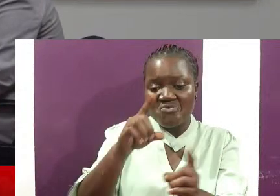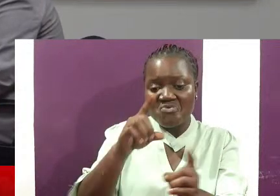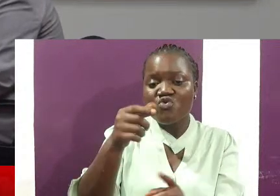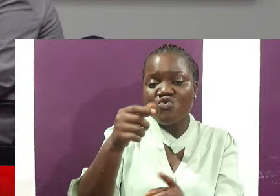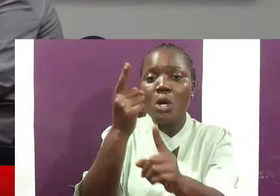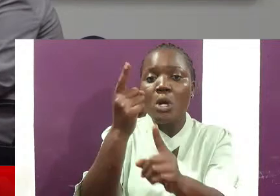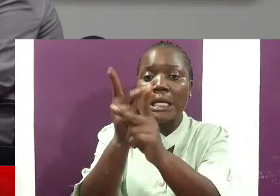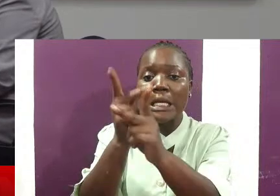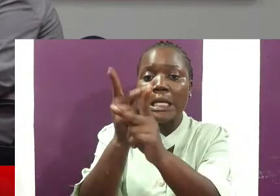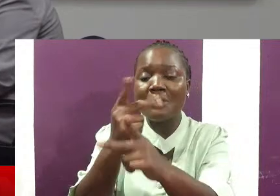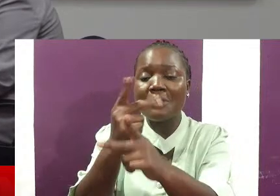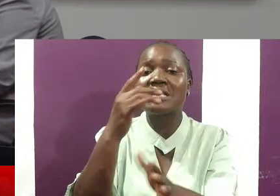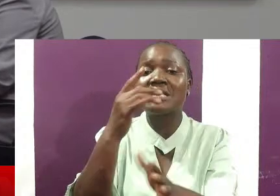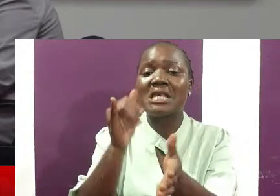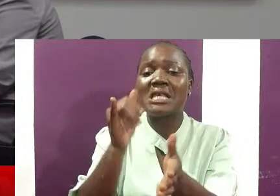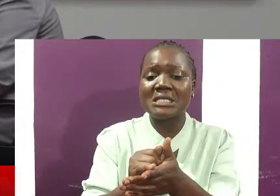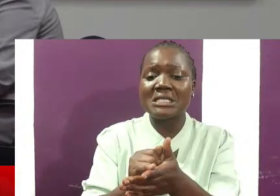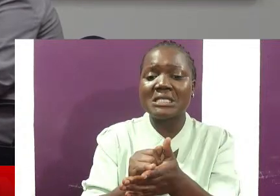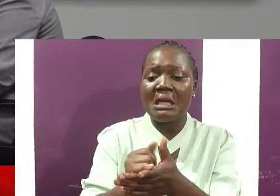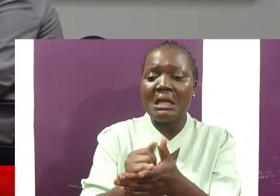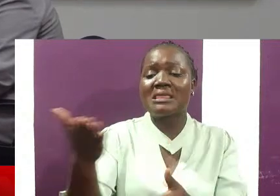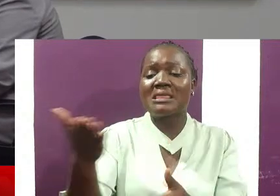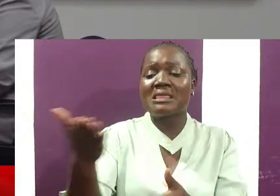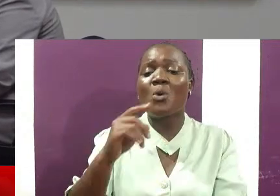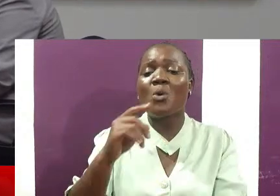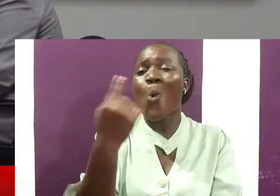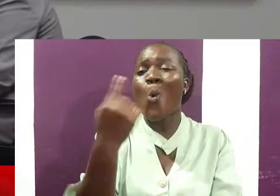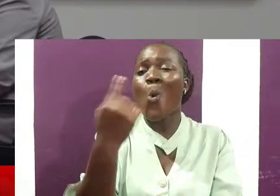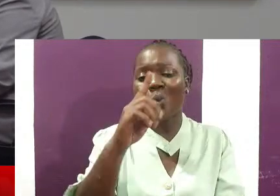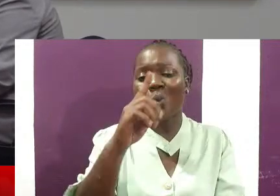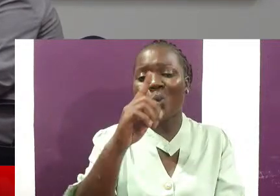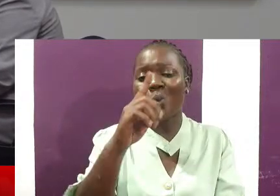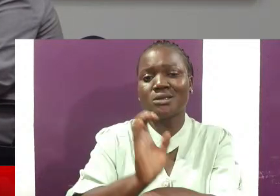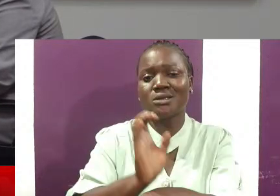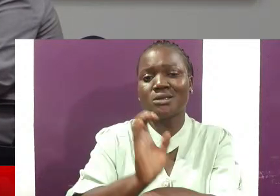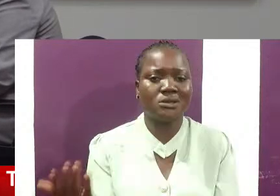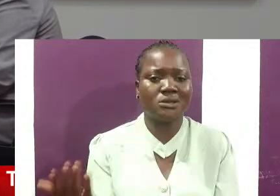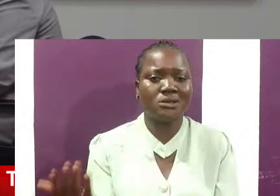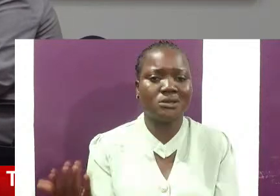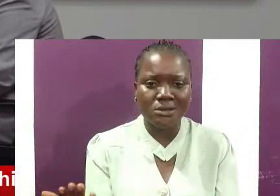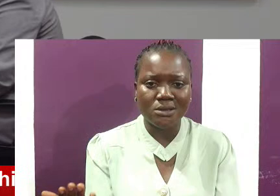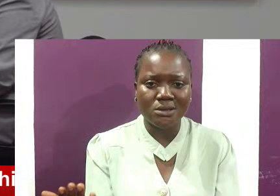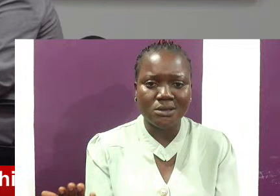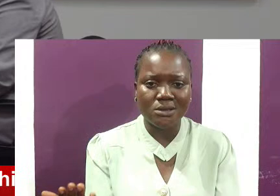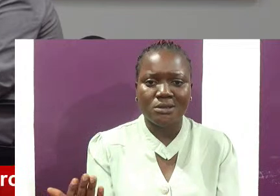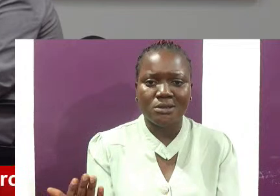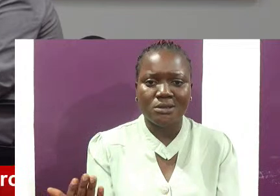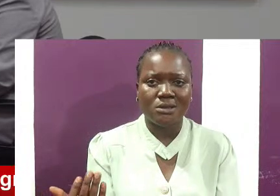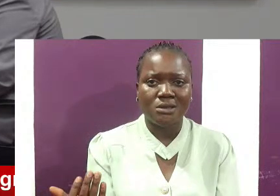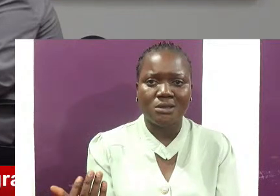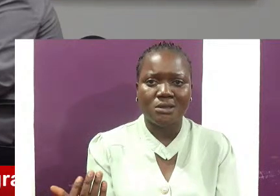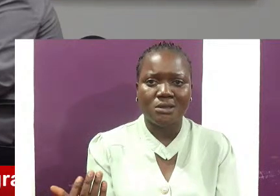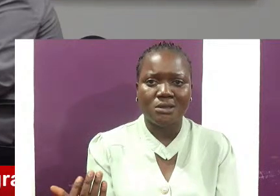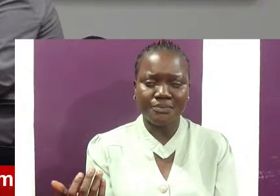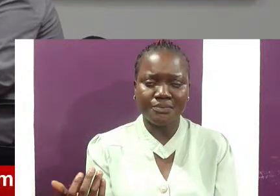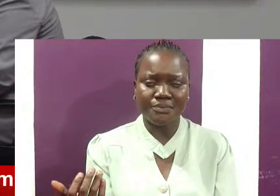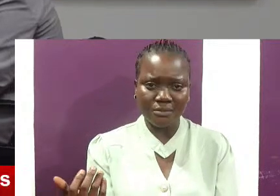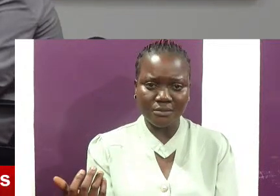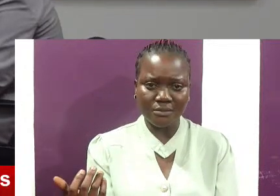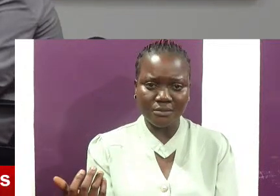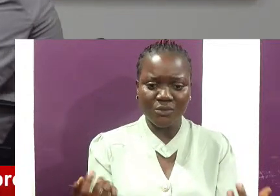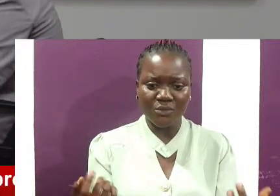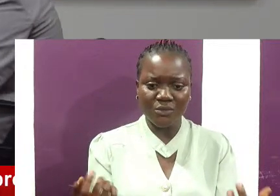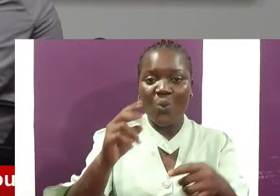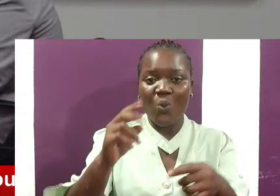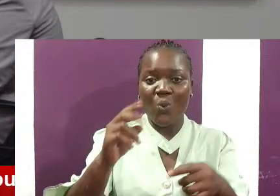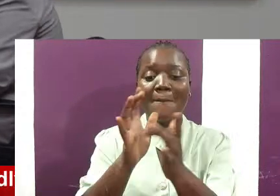only one church? While the Bible specifically says that there were many churches,